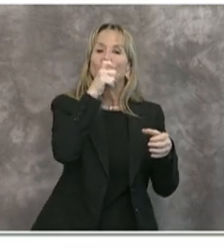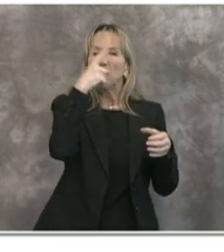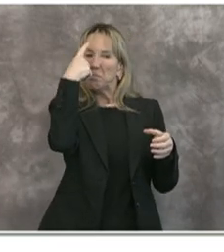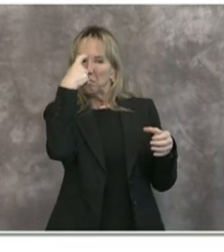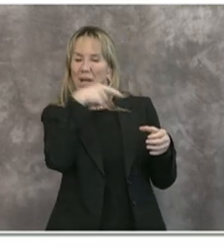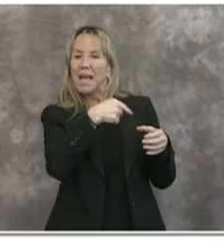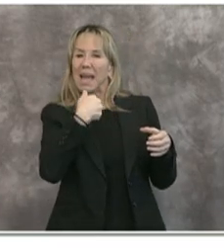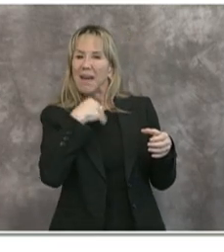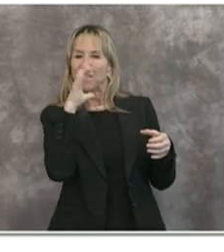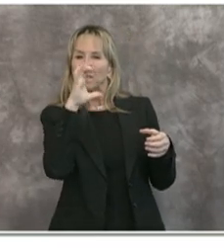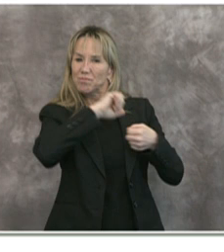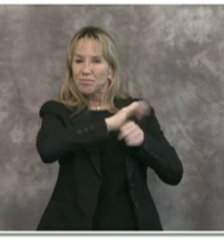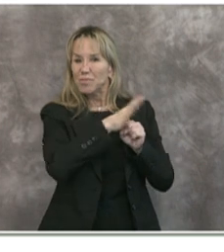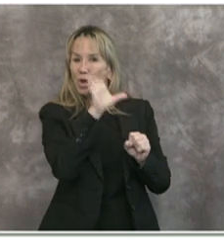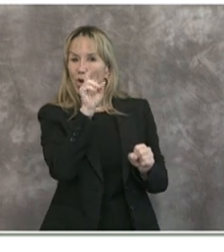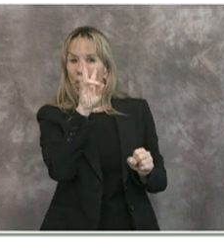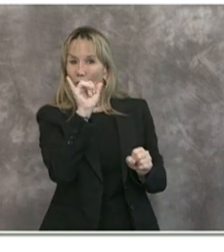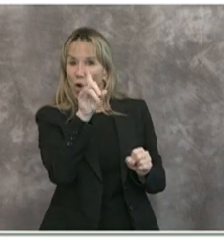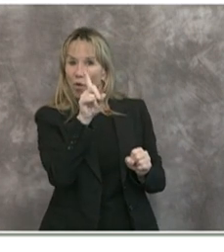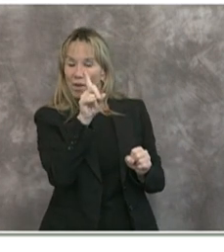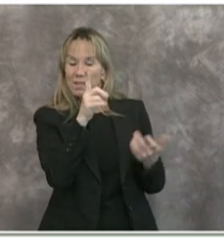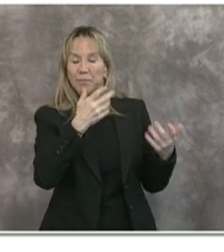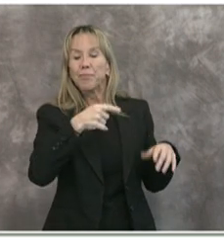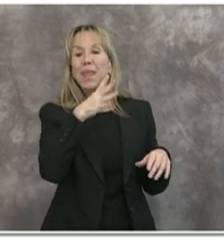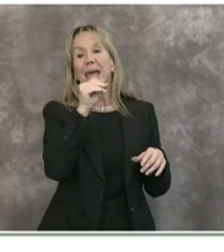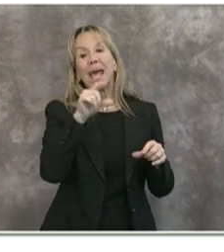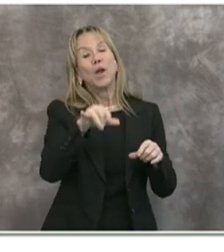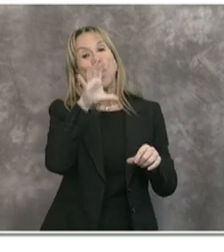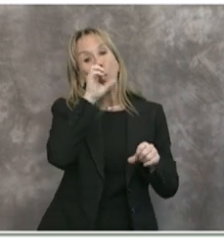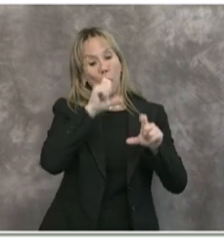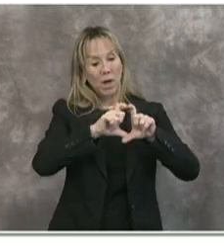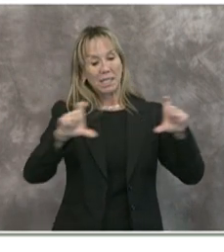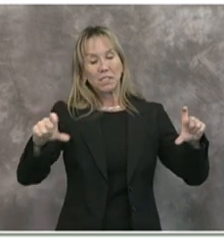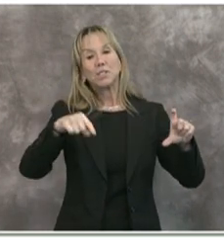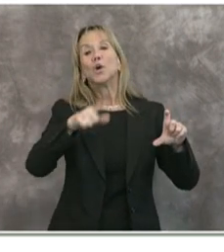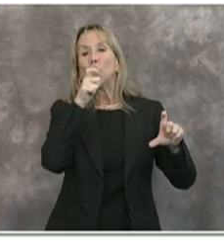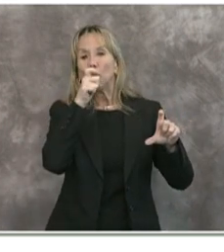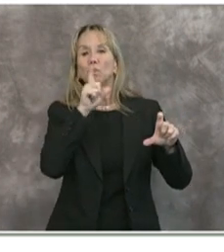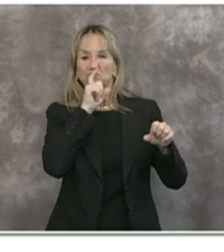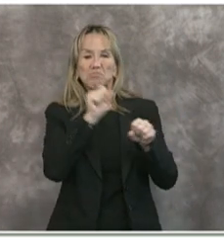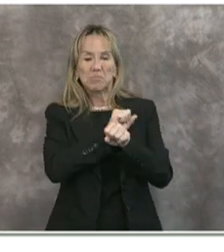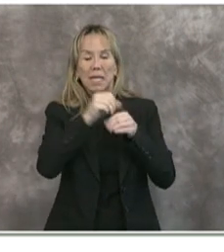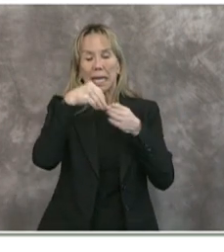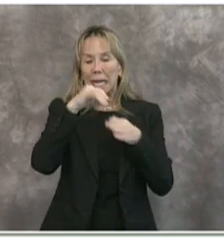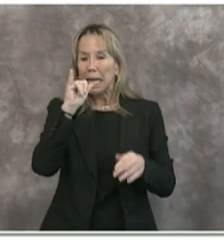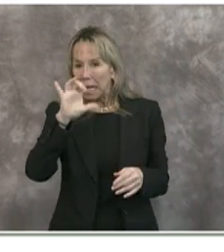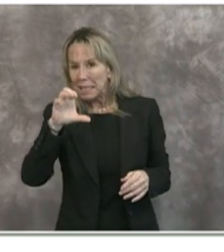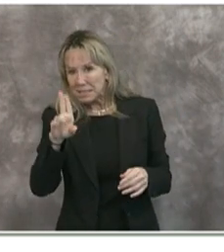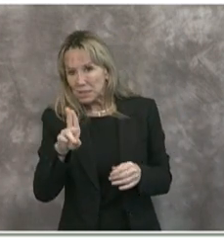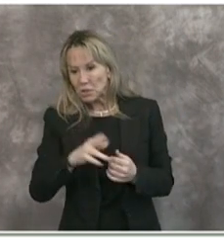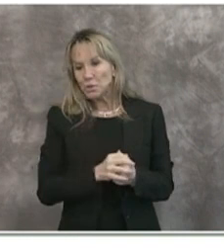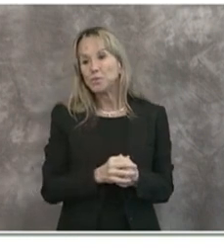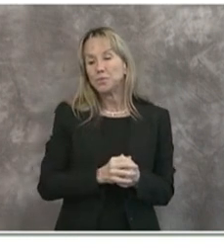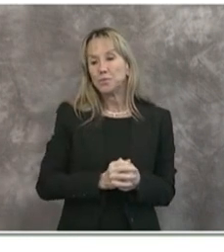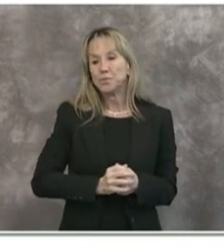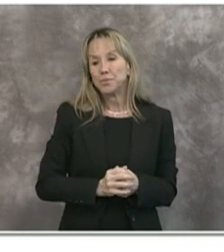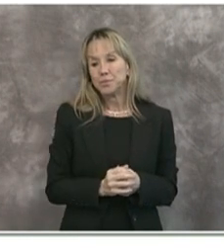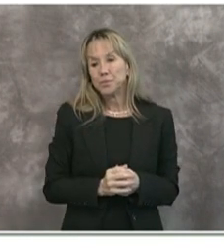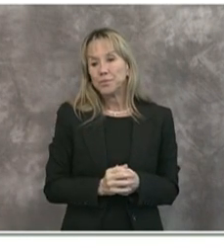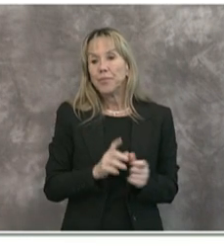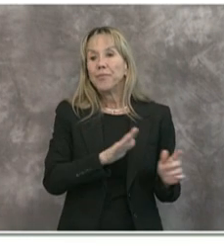both in ICU in the orange and then non-ICU COVID patients in the blue. If we go to the next chart here, you will